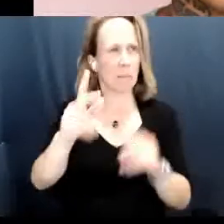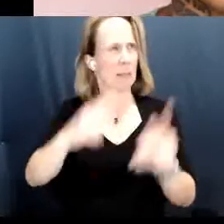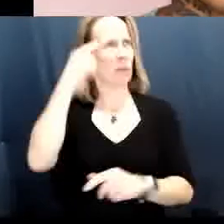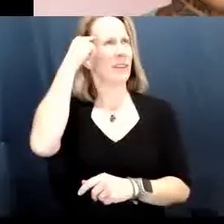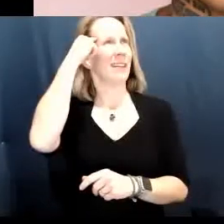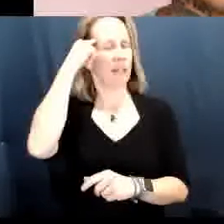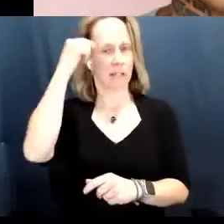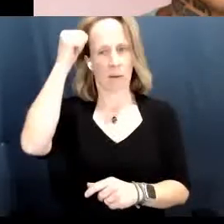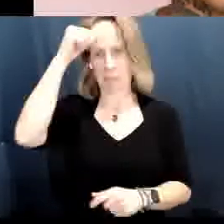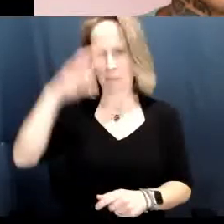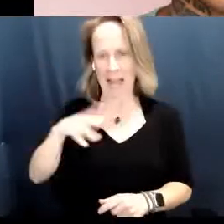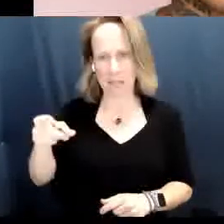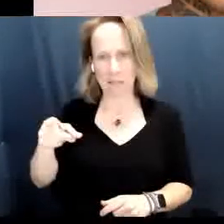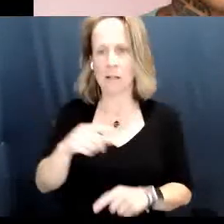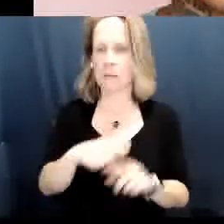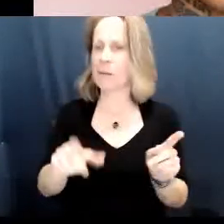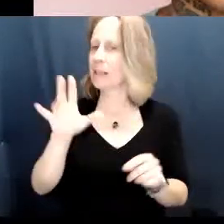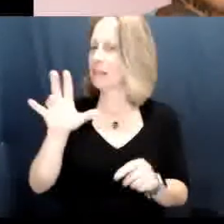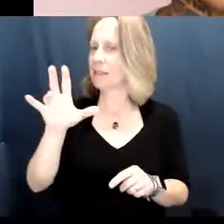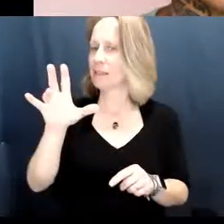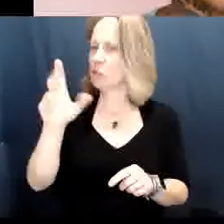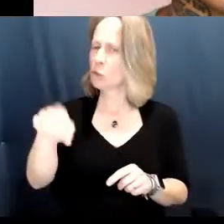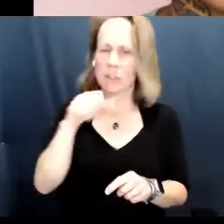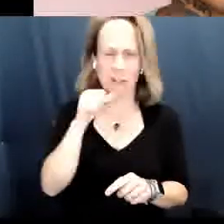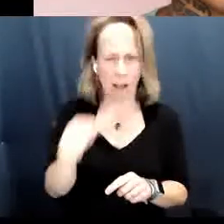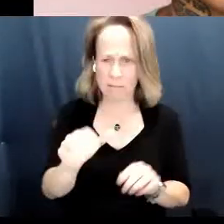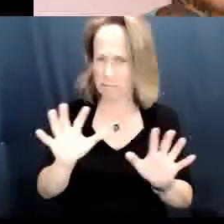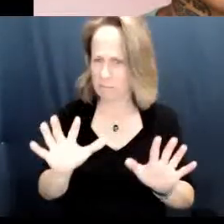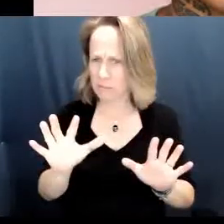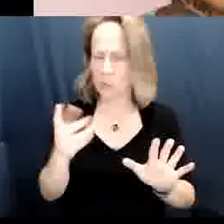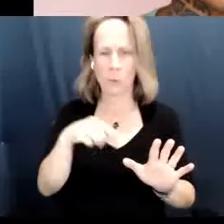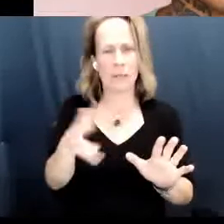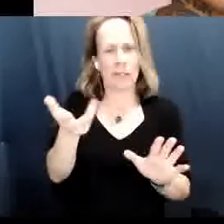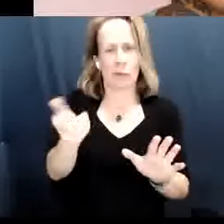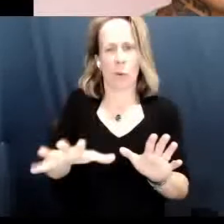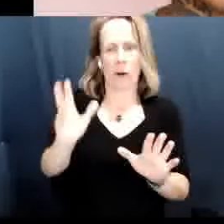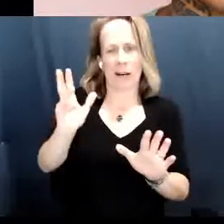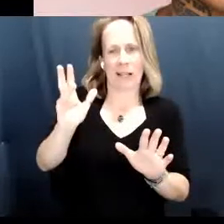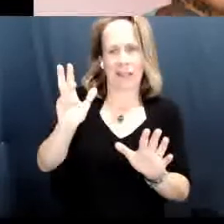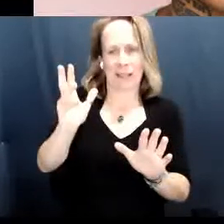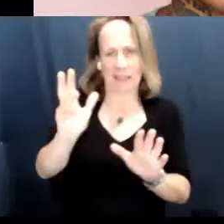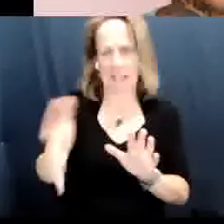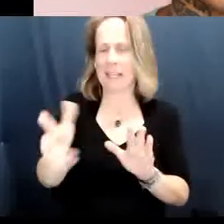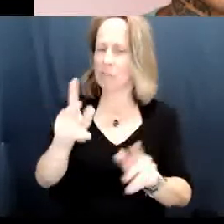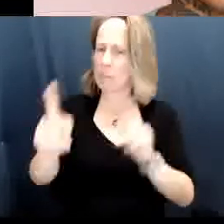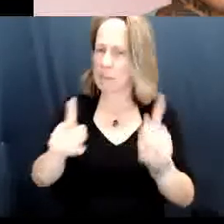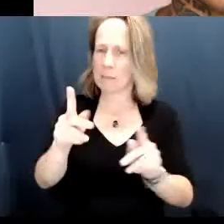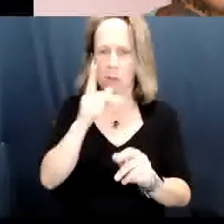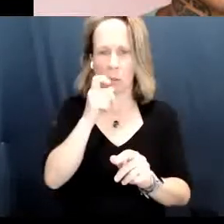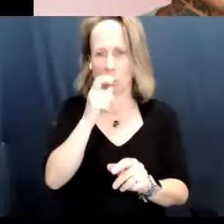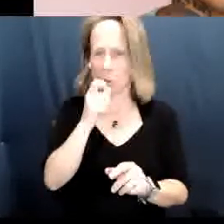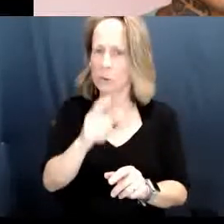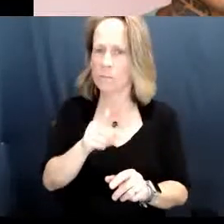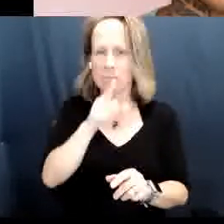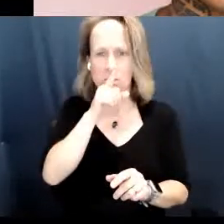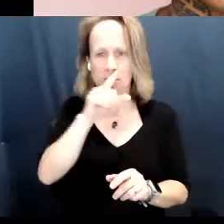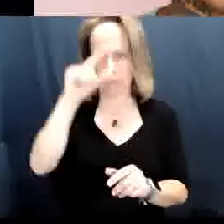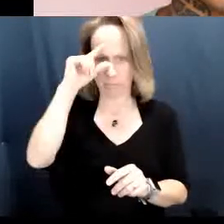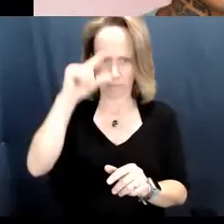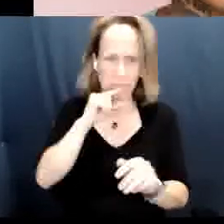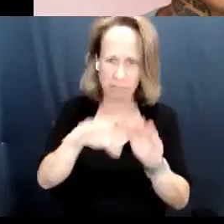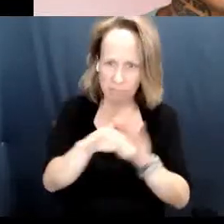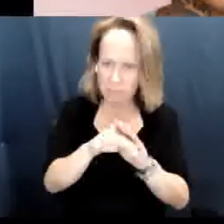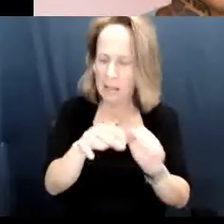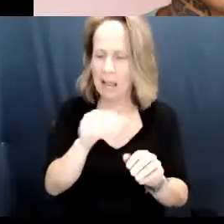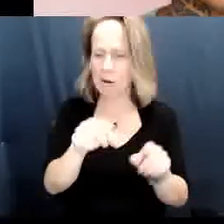men, but that shouldn't be the case. We don't want to leave out gender nonconforming and non-binary participants, and they often feel